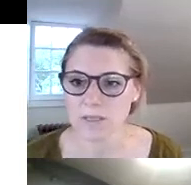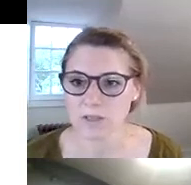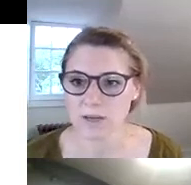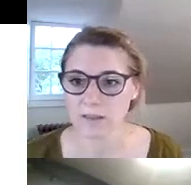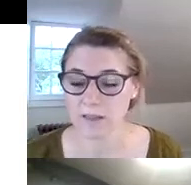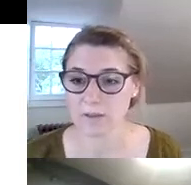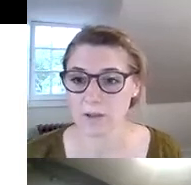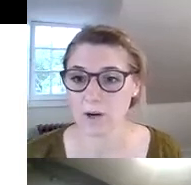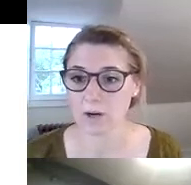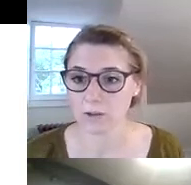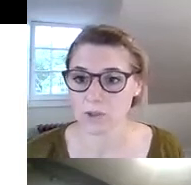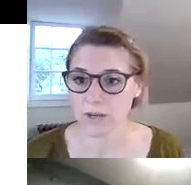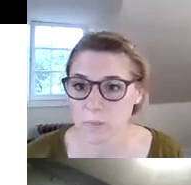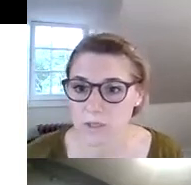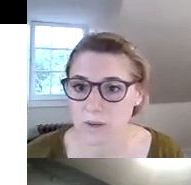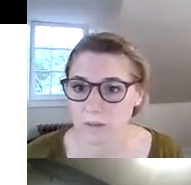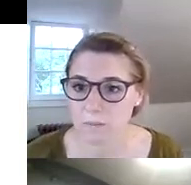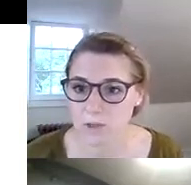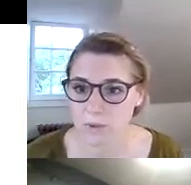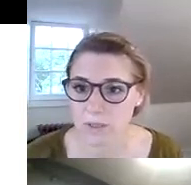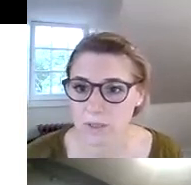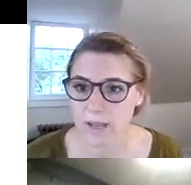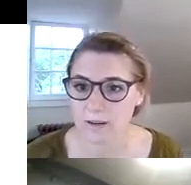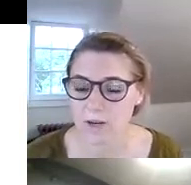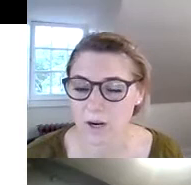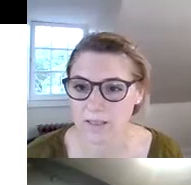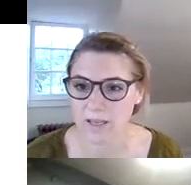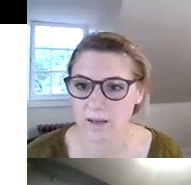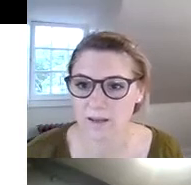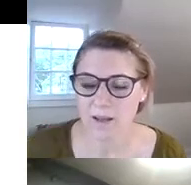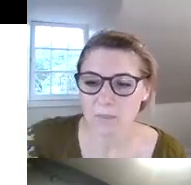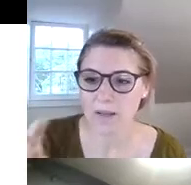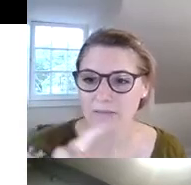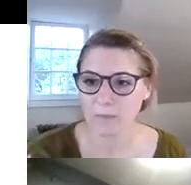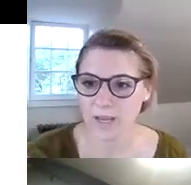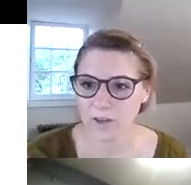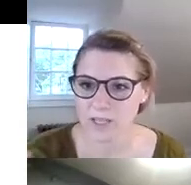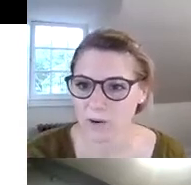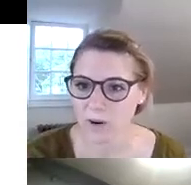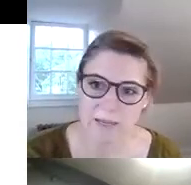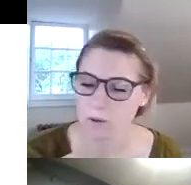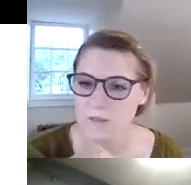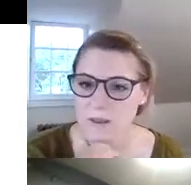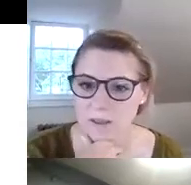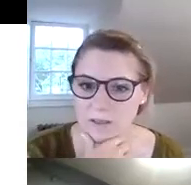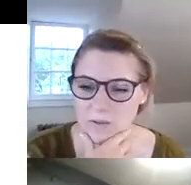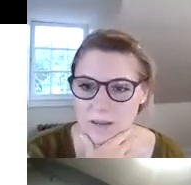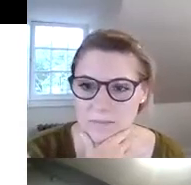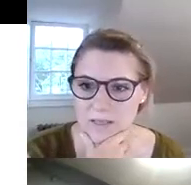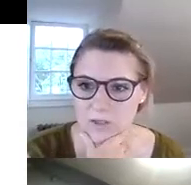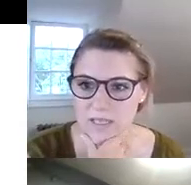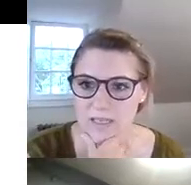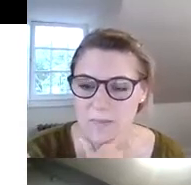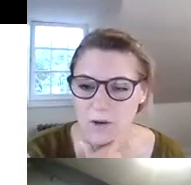initially was understanding that was on our little stretch between Beechwood and Darlington, but if I'm looking at your diagram, I don't see it there. So did